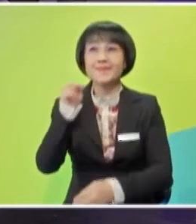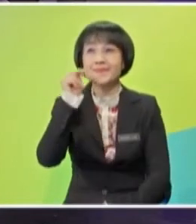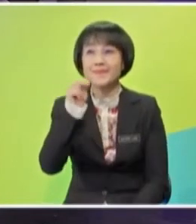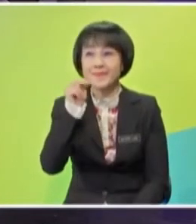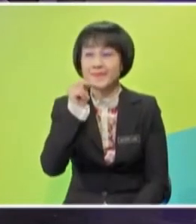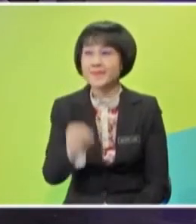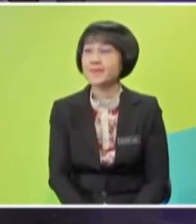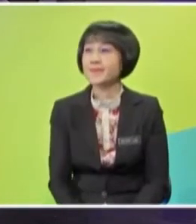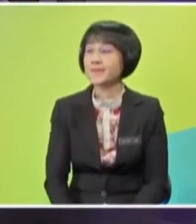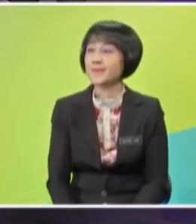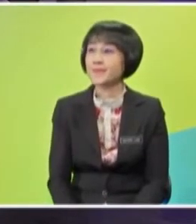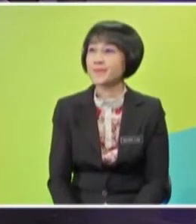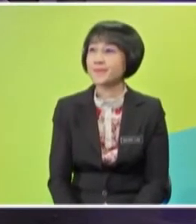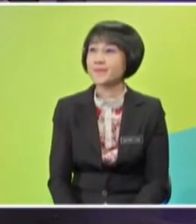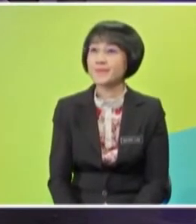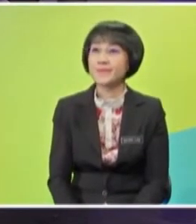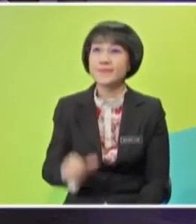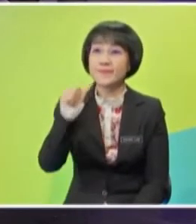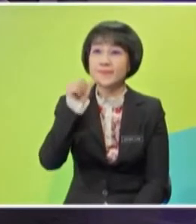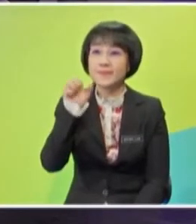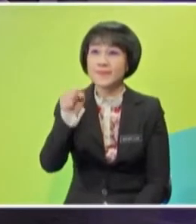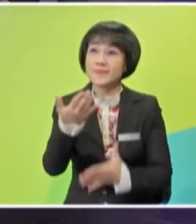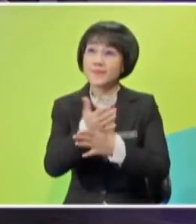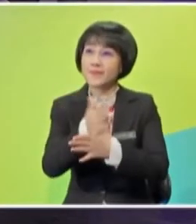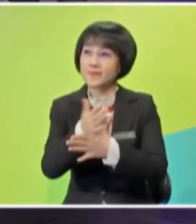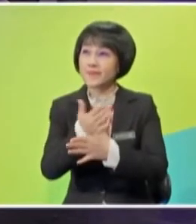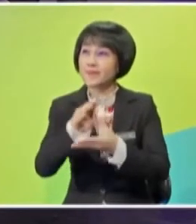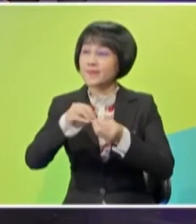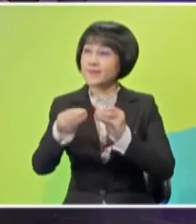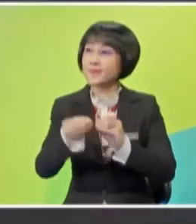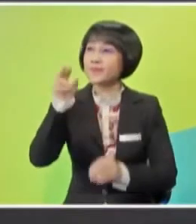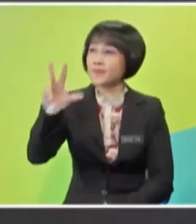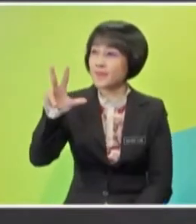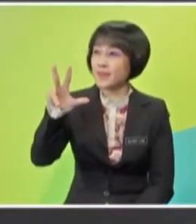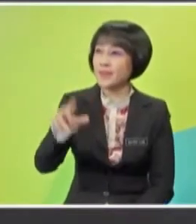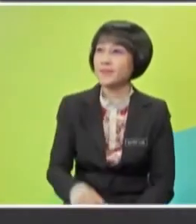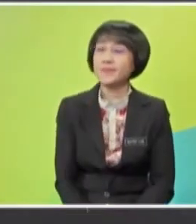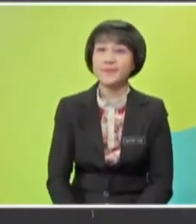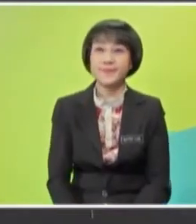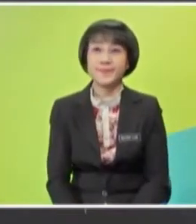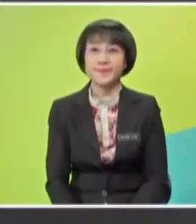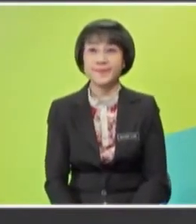Okay, maybe next, Anis can share for number 3, please.